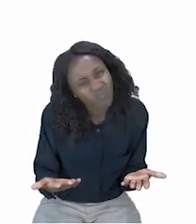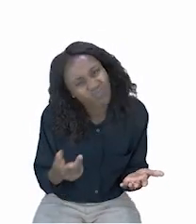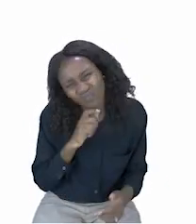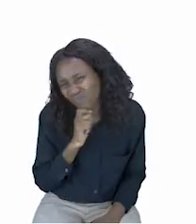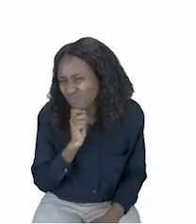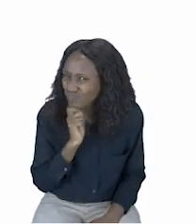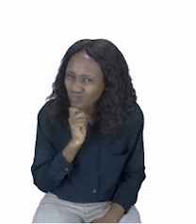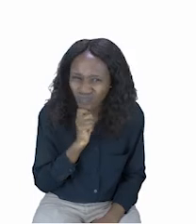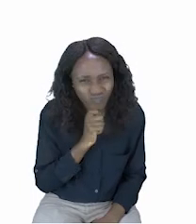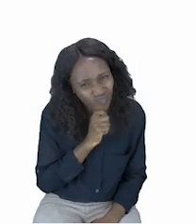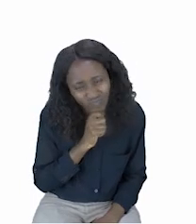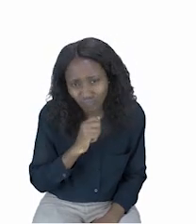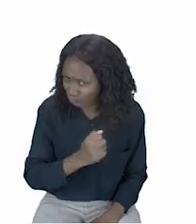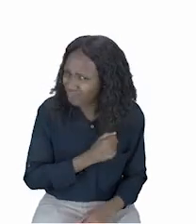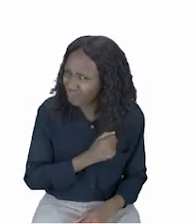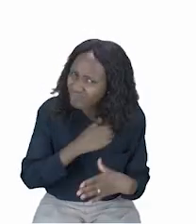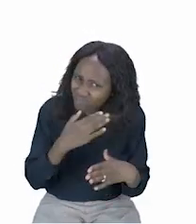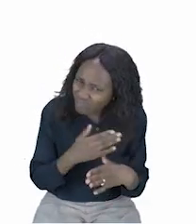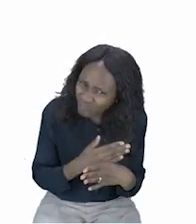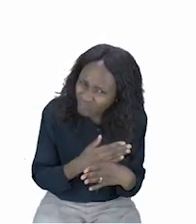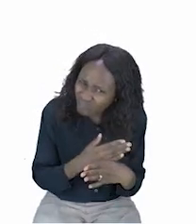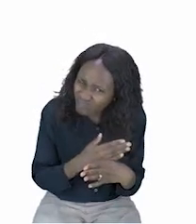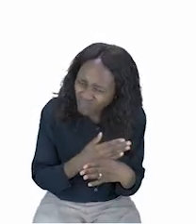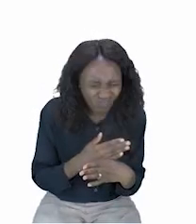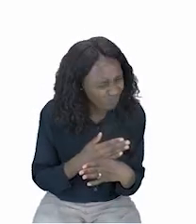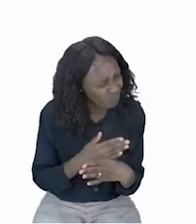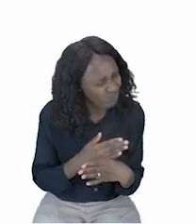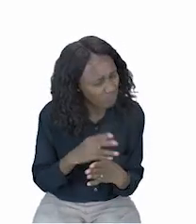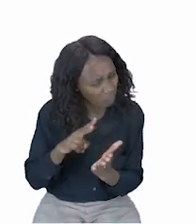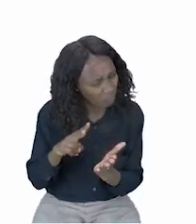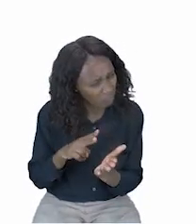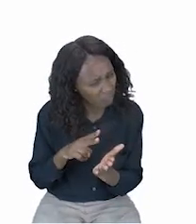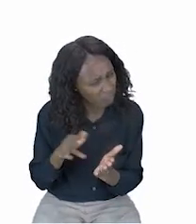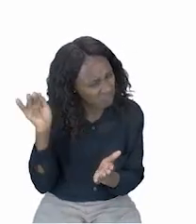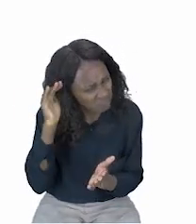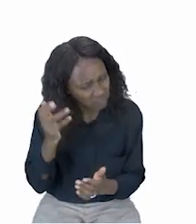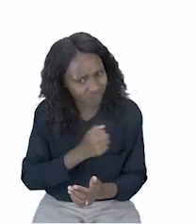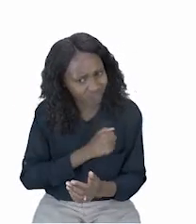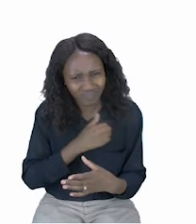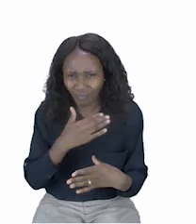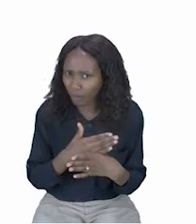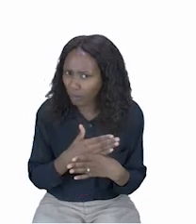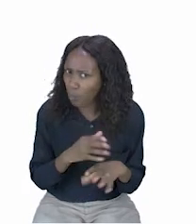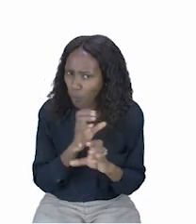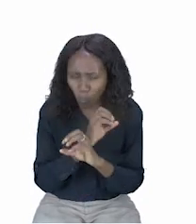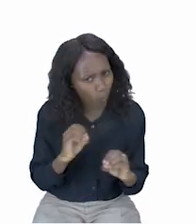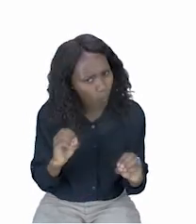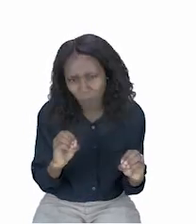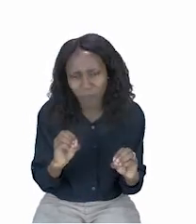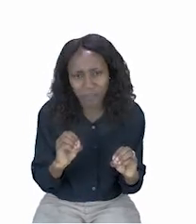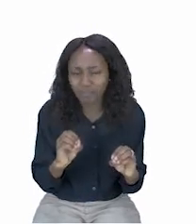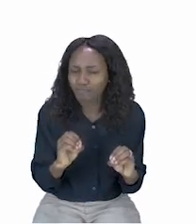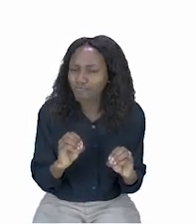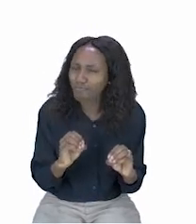Does she go to work? Well, I don't think I heard anything about mother going to work. I